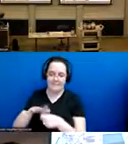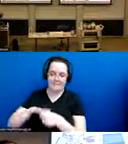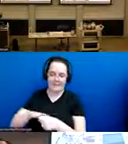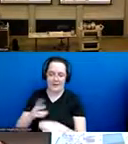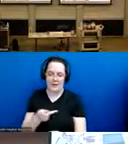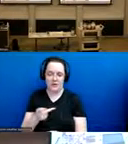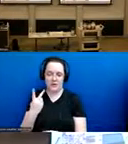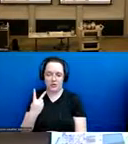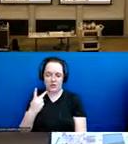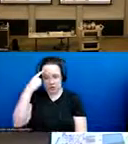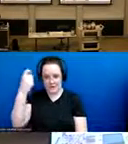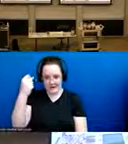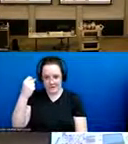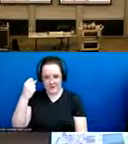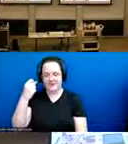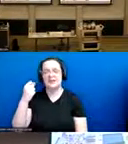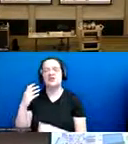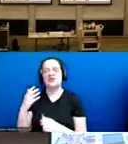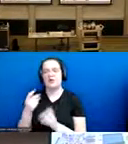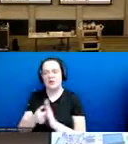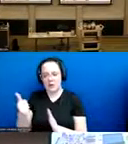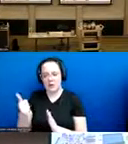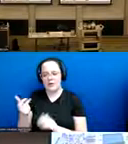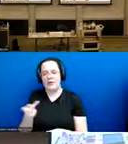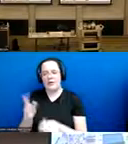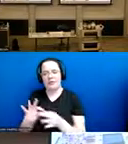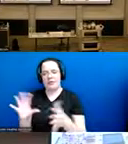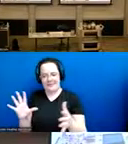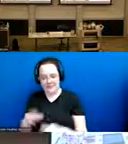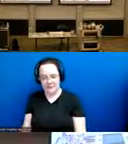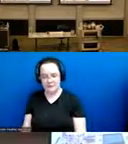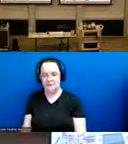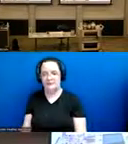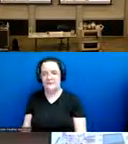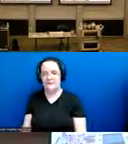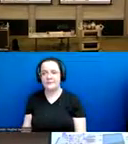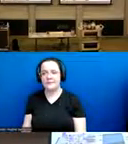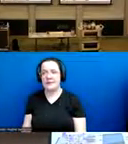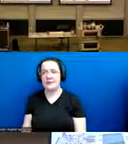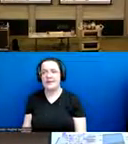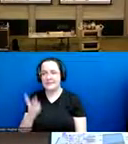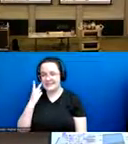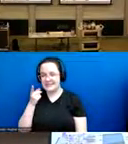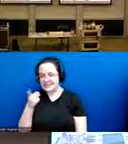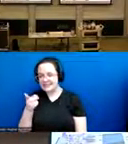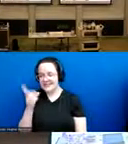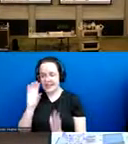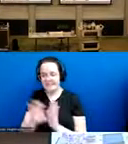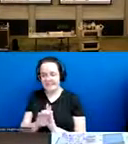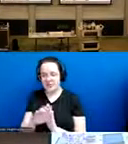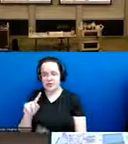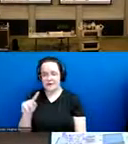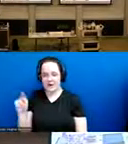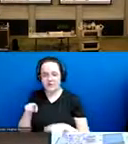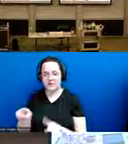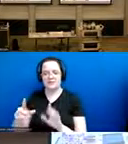then they become independent, like if they were individual single photons. Here you see a picture of the photons as they are detected